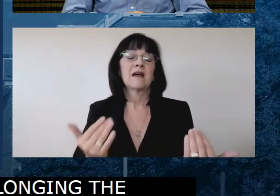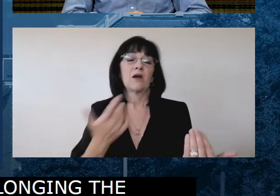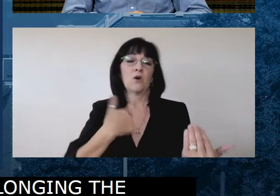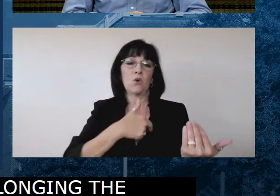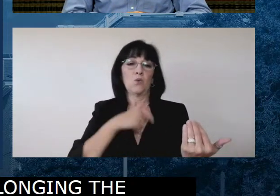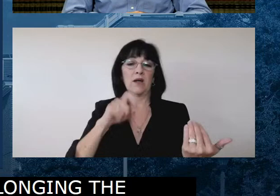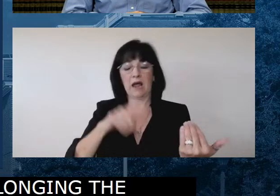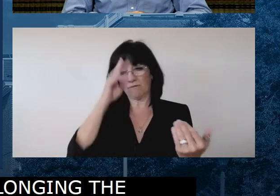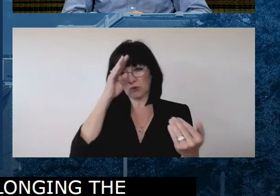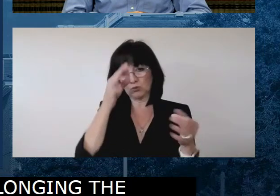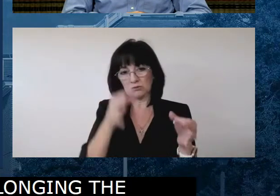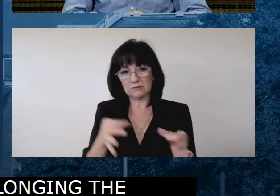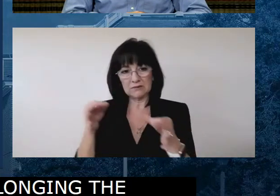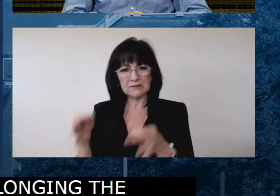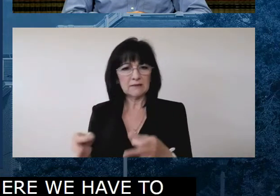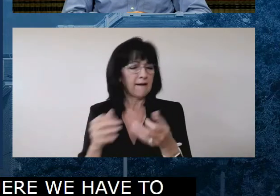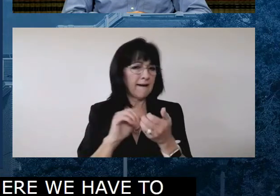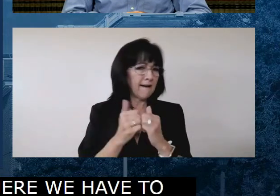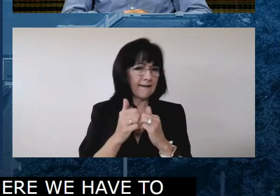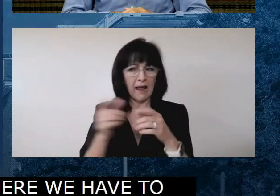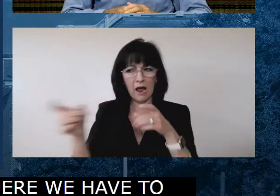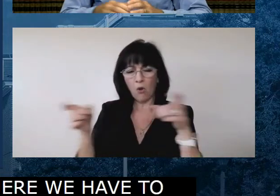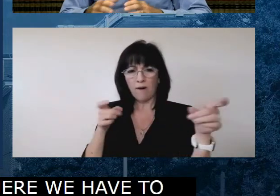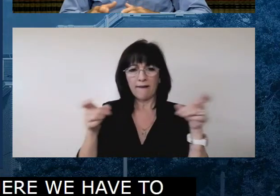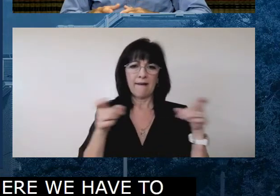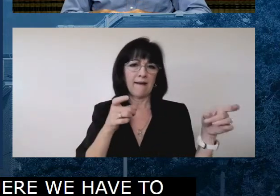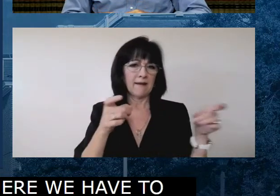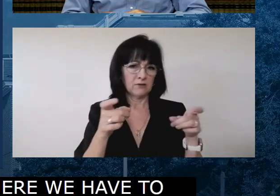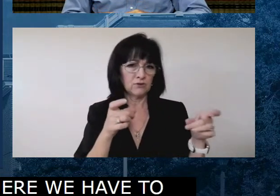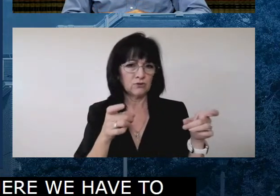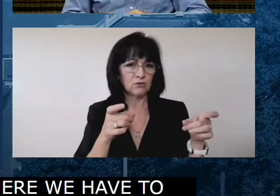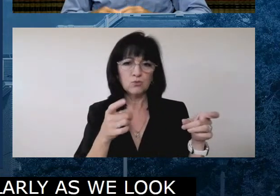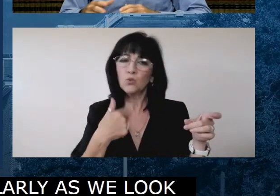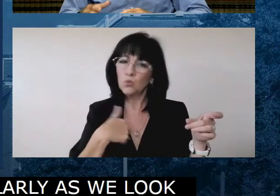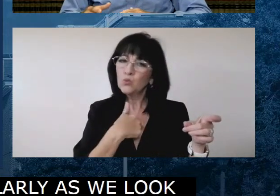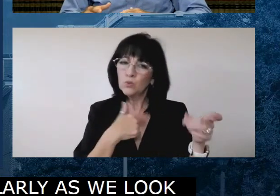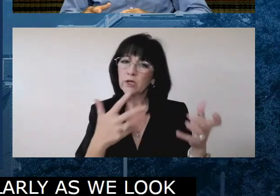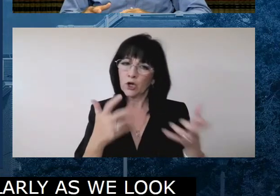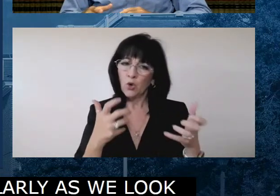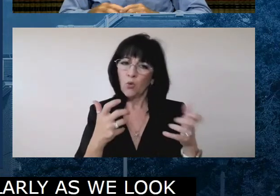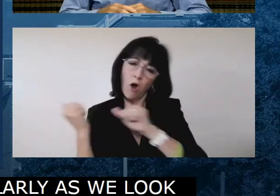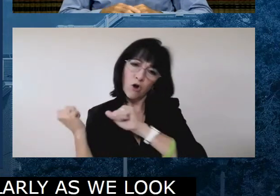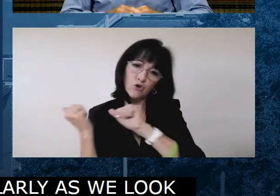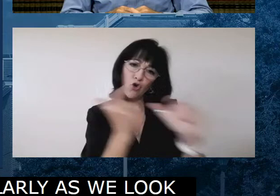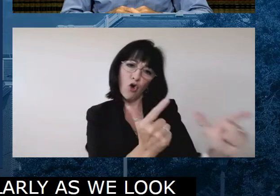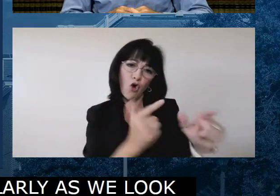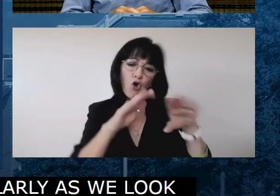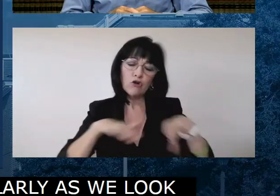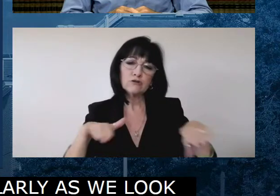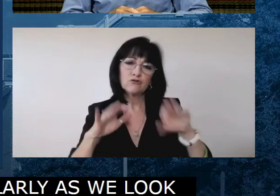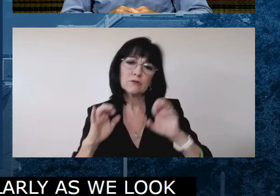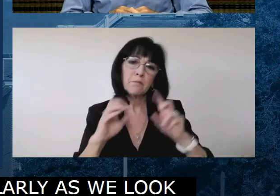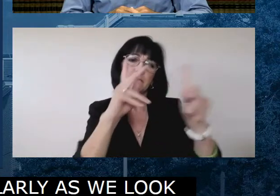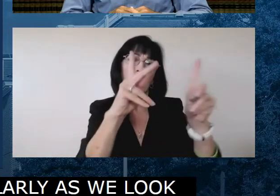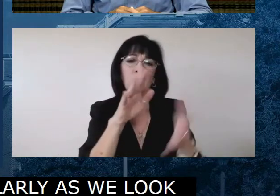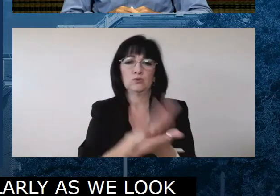and particularly as we look to the fall to get all of our children back in school for in-person